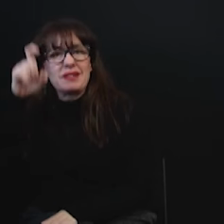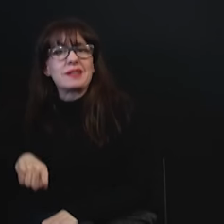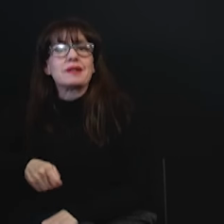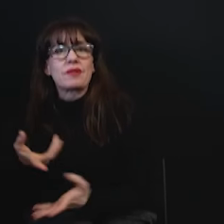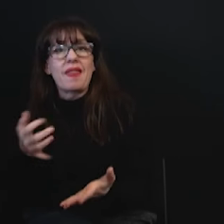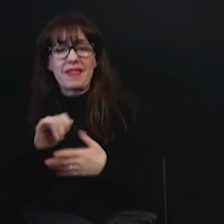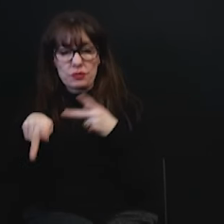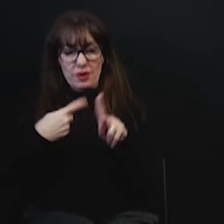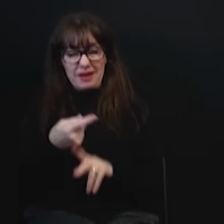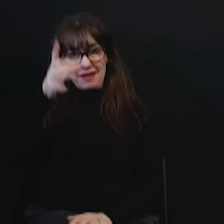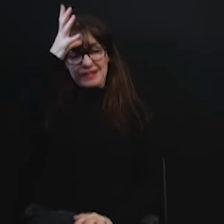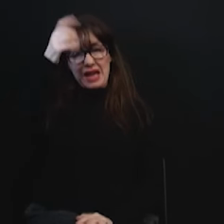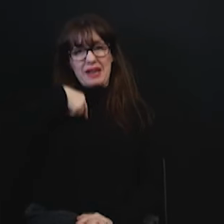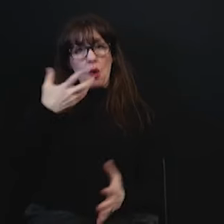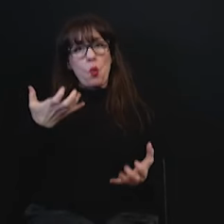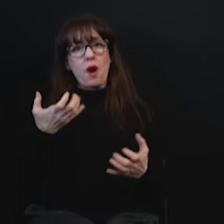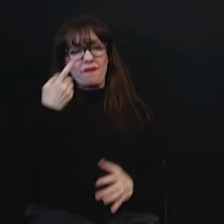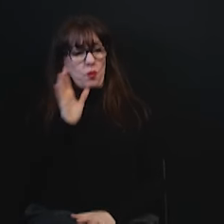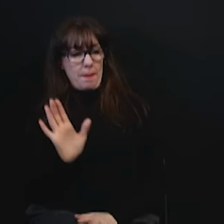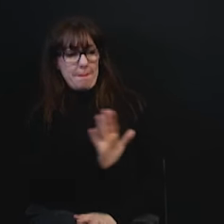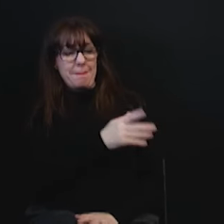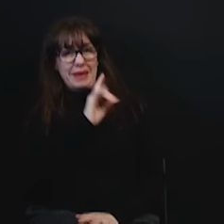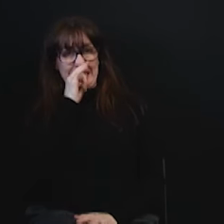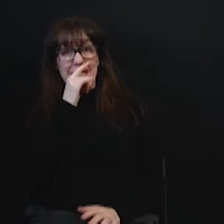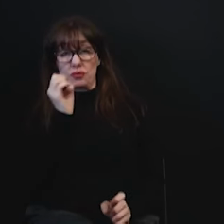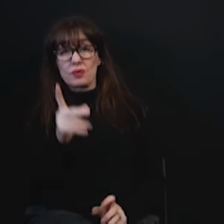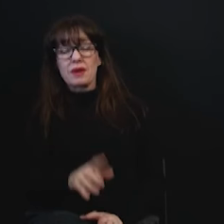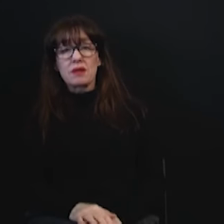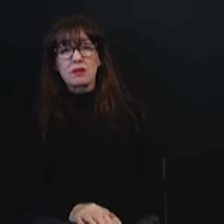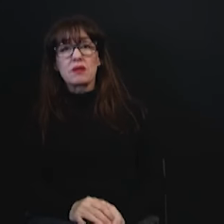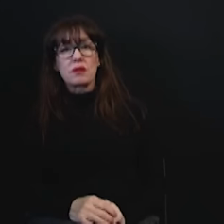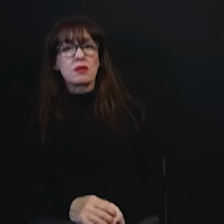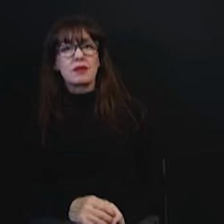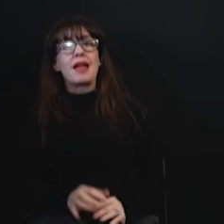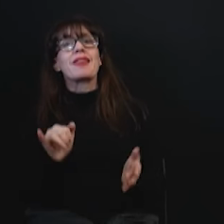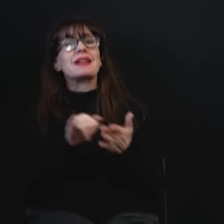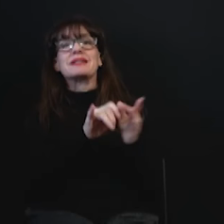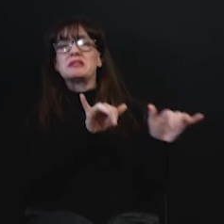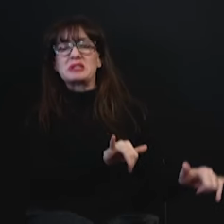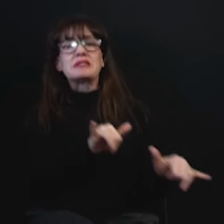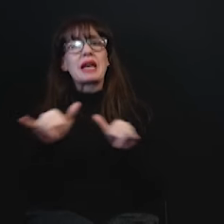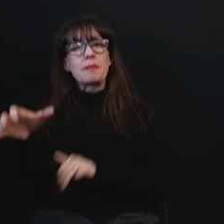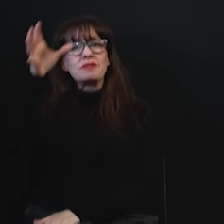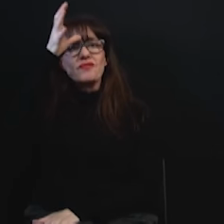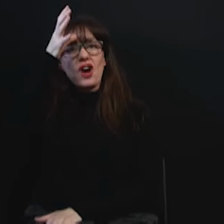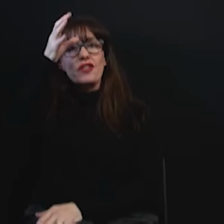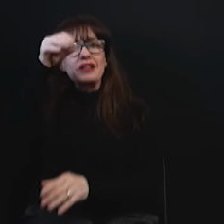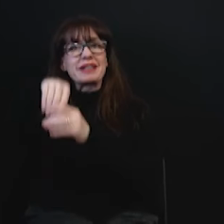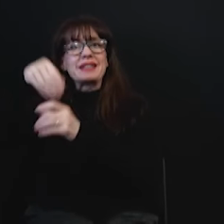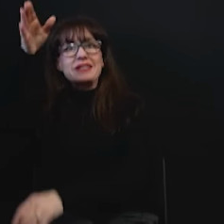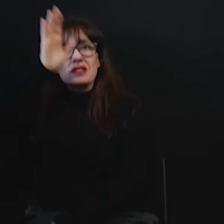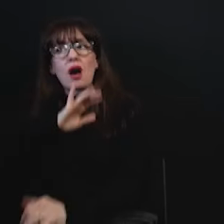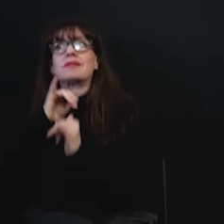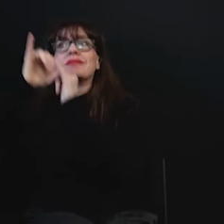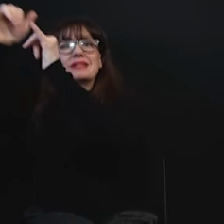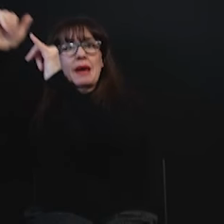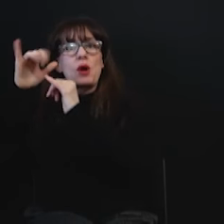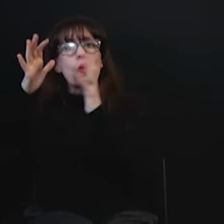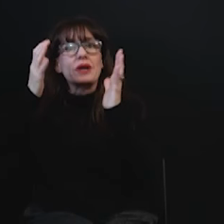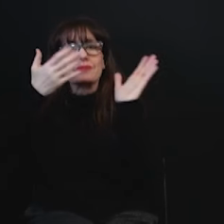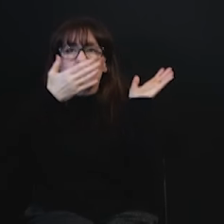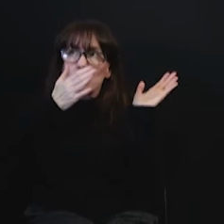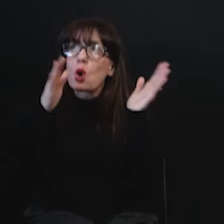That's the kind of father I want to be for my kids, okay? That's the kind of father we have in God. He wants you to turn